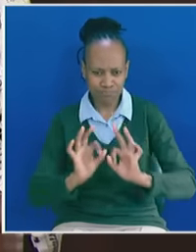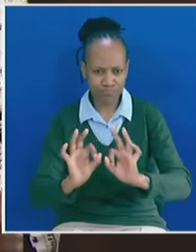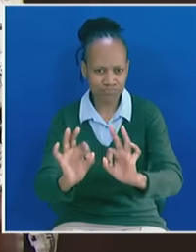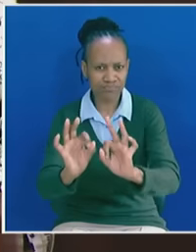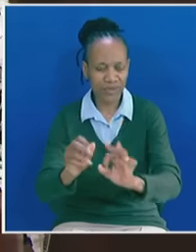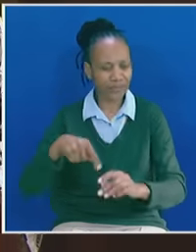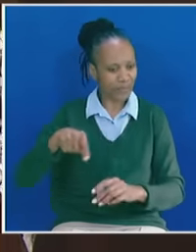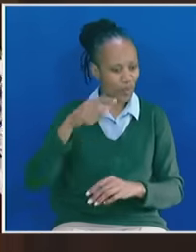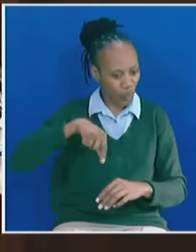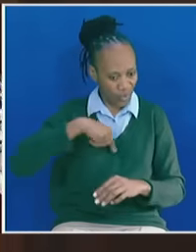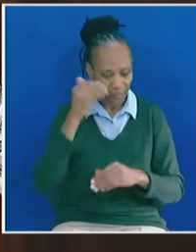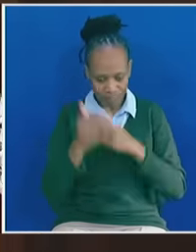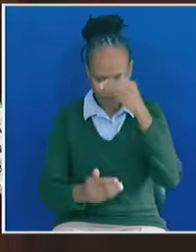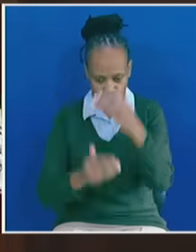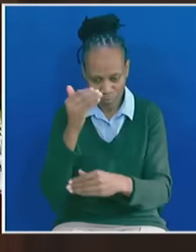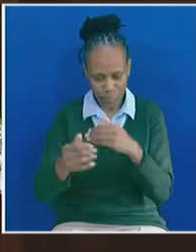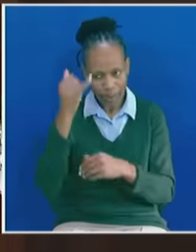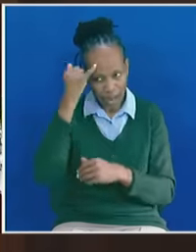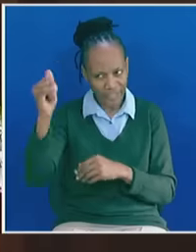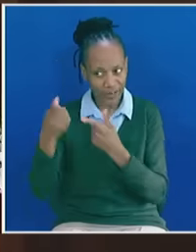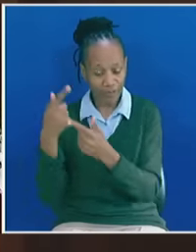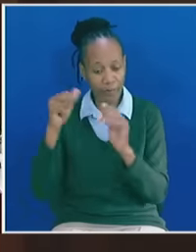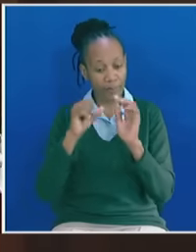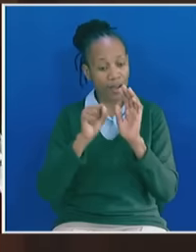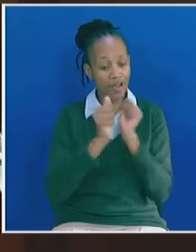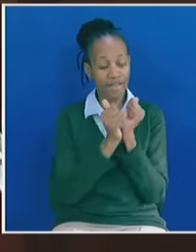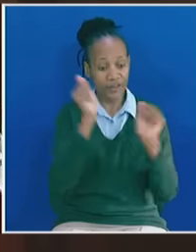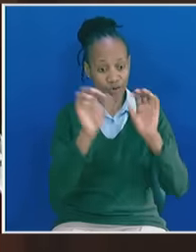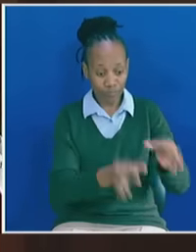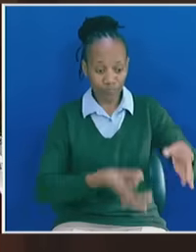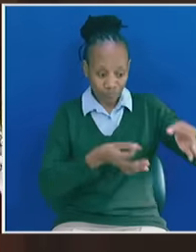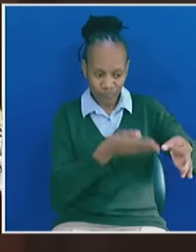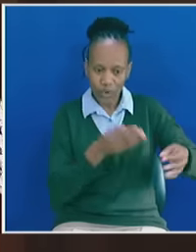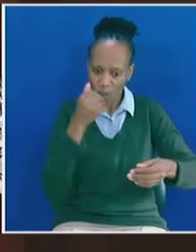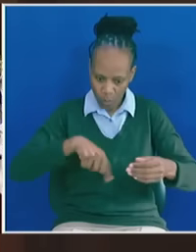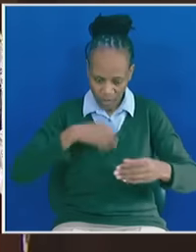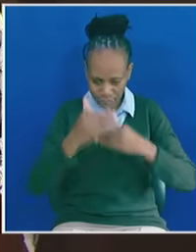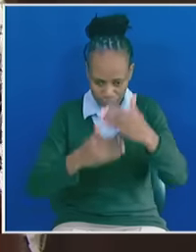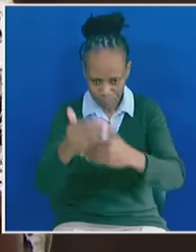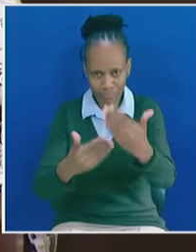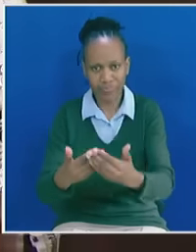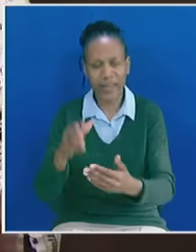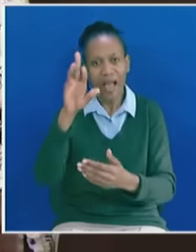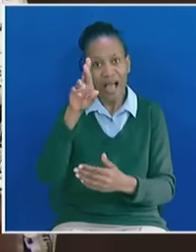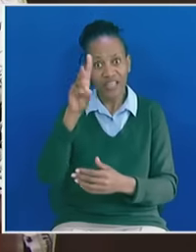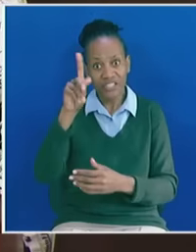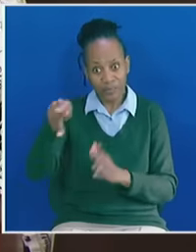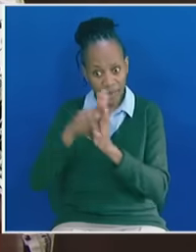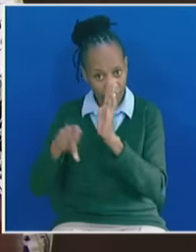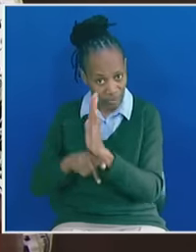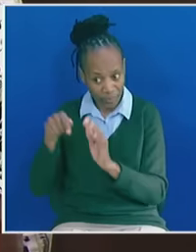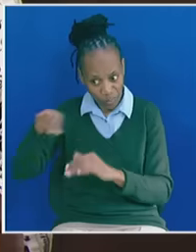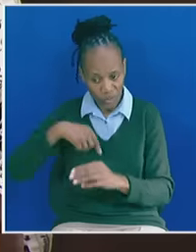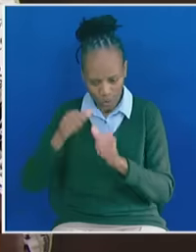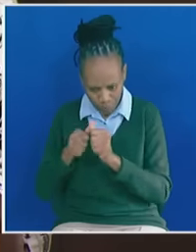noble ideals of the Freedom Charter, continuing the basic principles of the Reconstruction and Development Program,